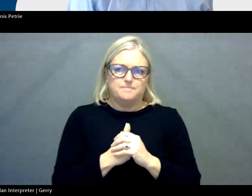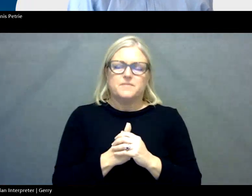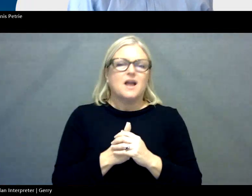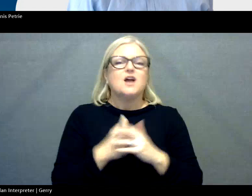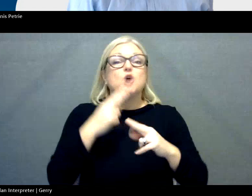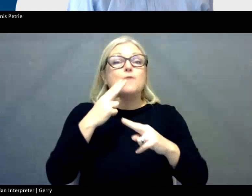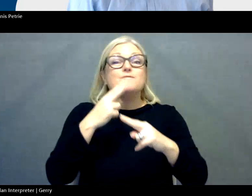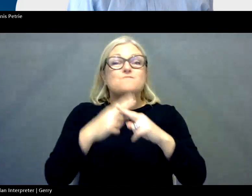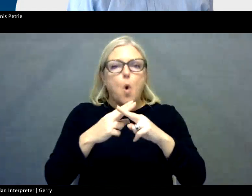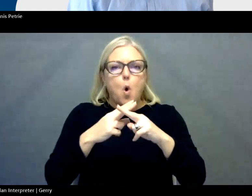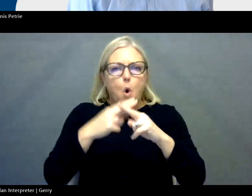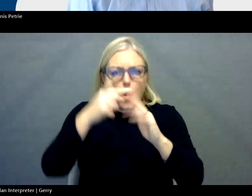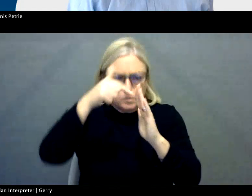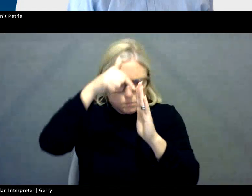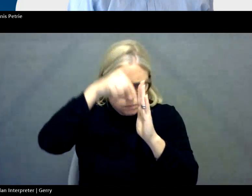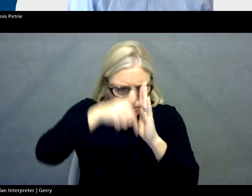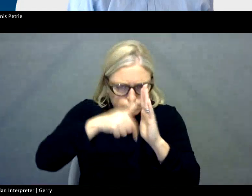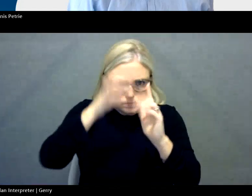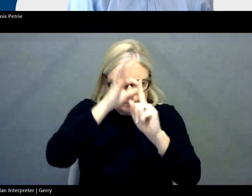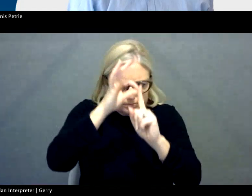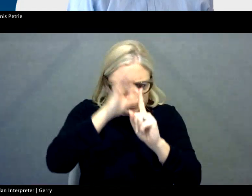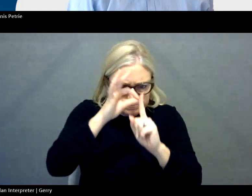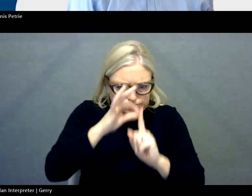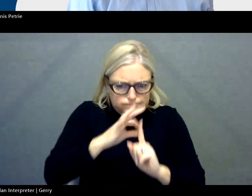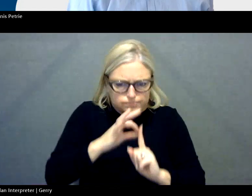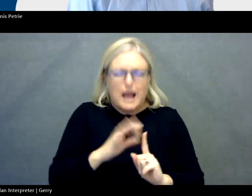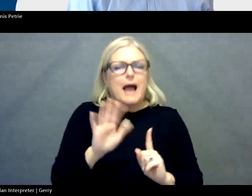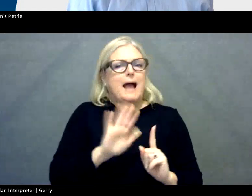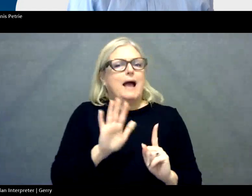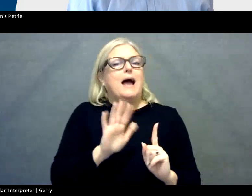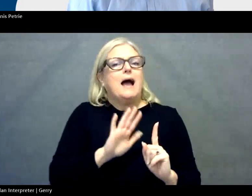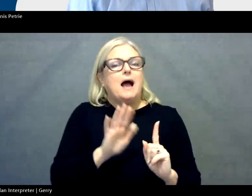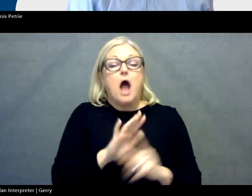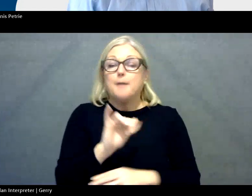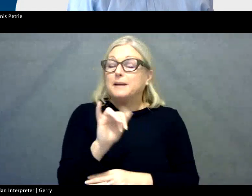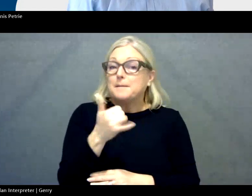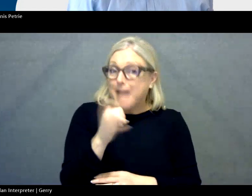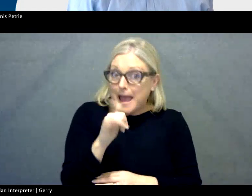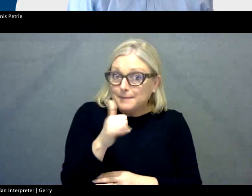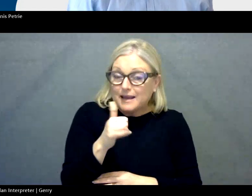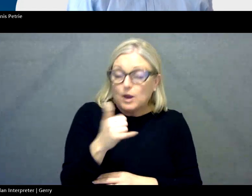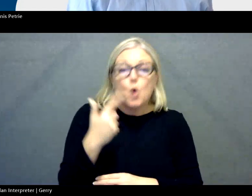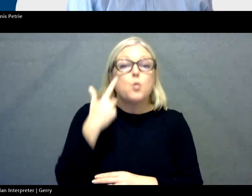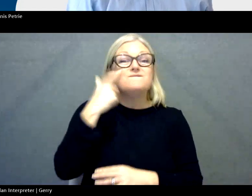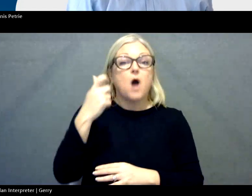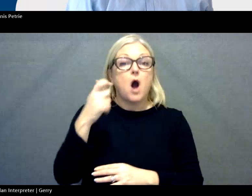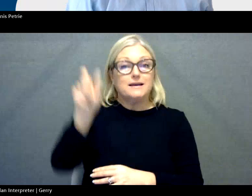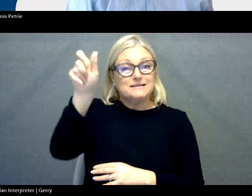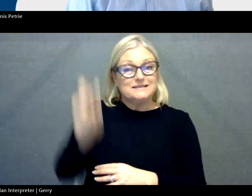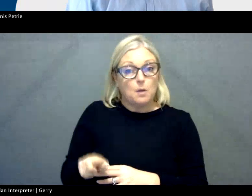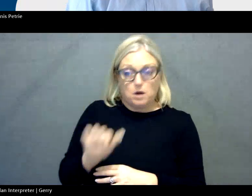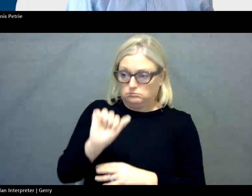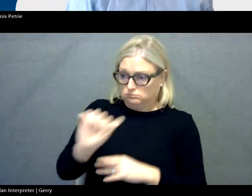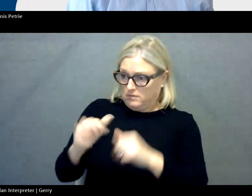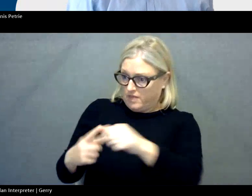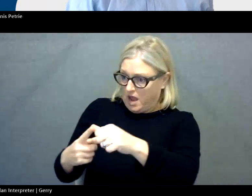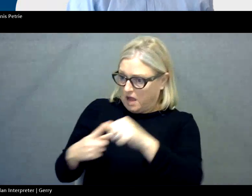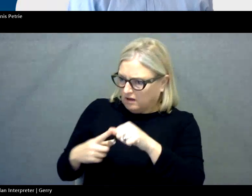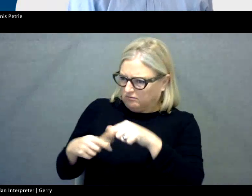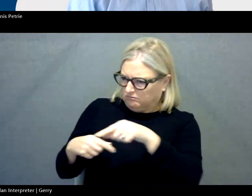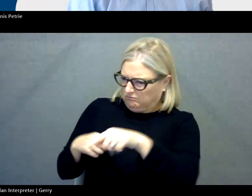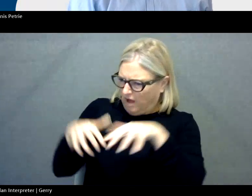a particular aspect of somebody's well-being. So it might be about friends or work or, one of those areas that could